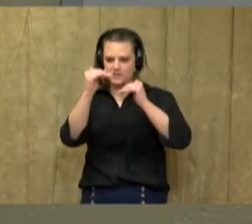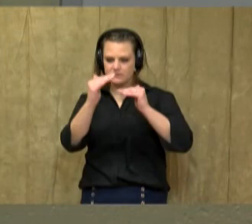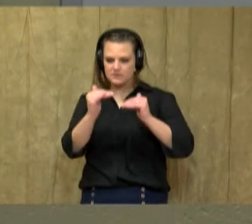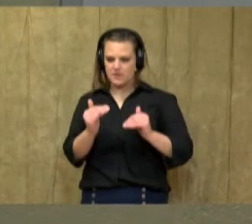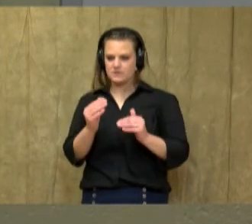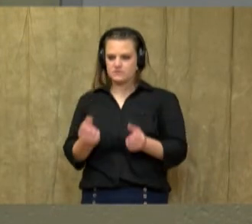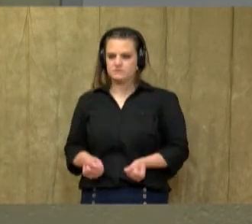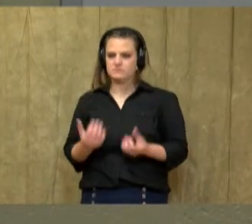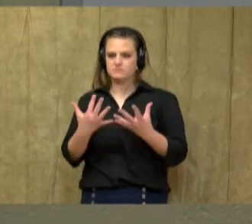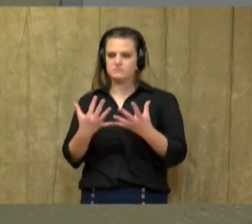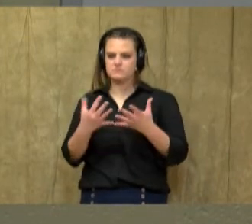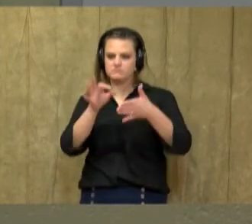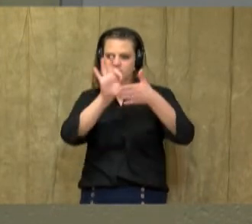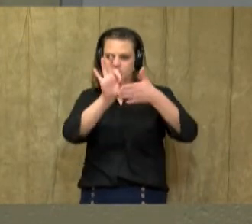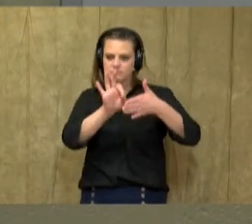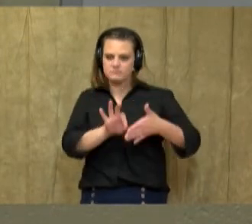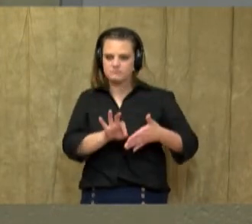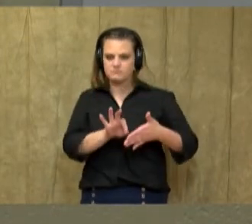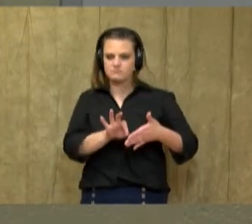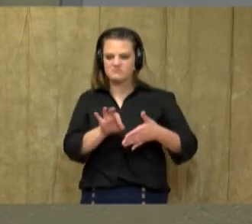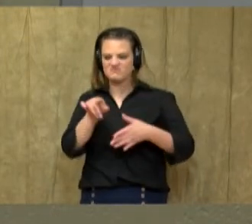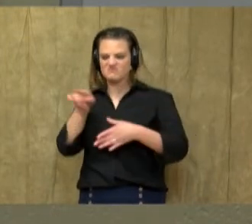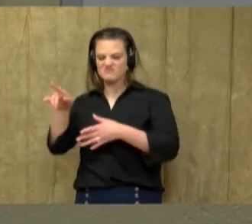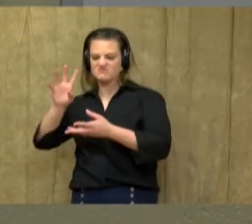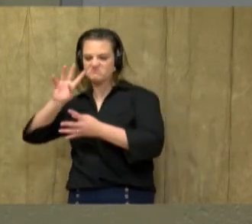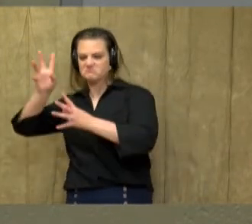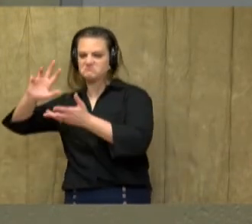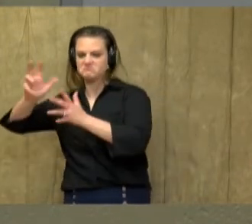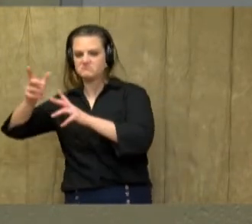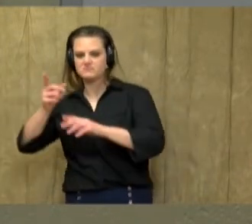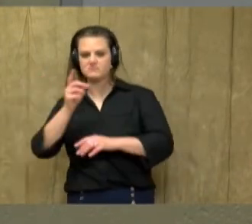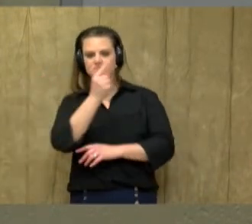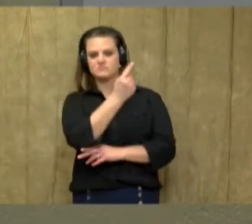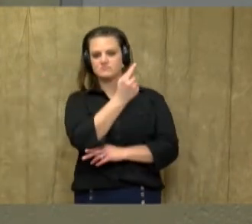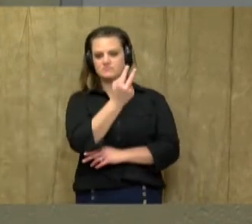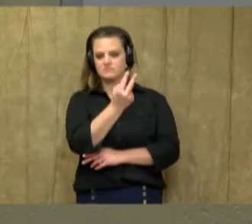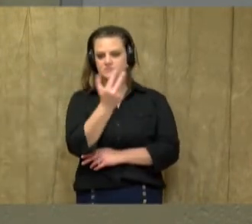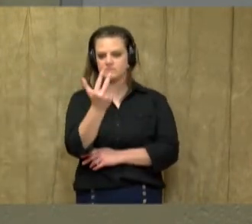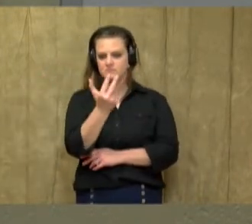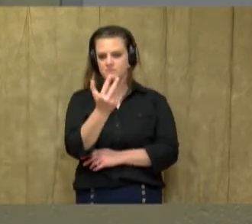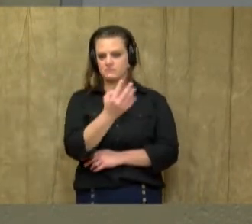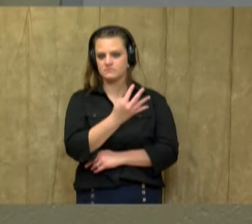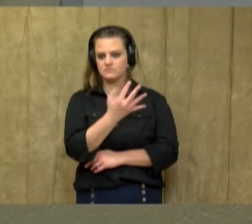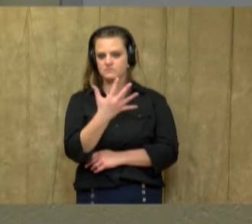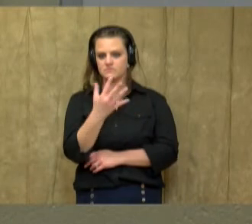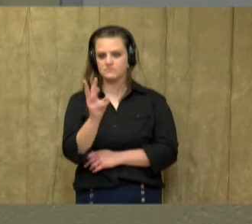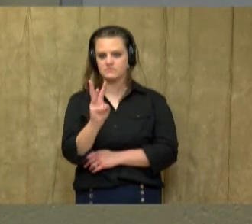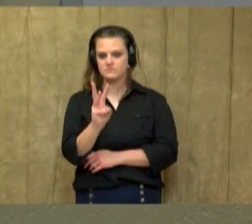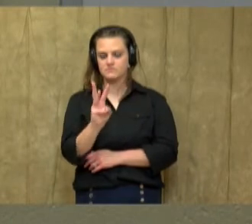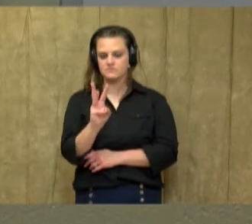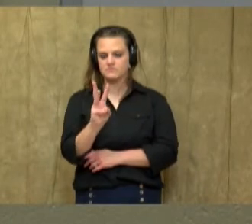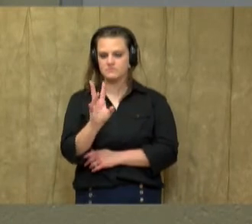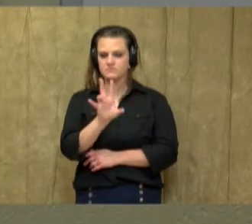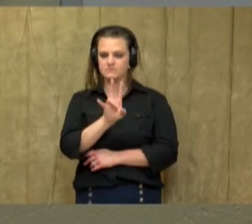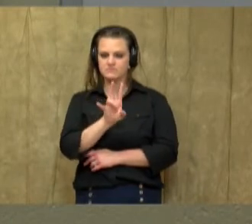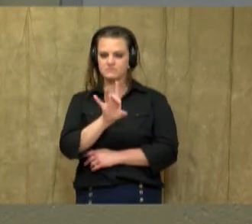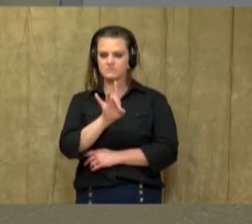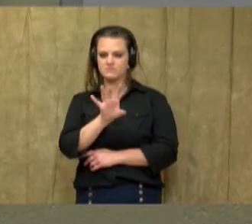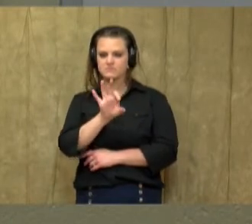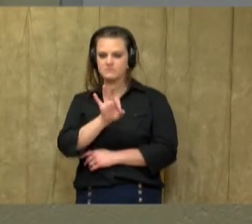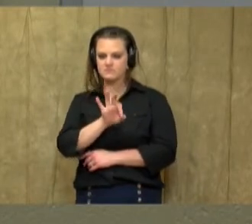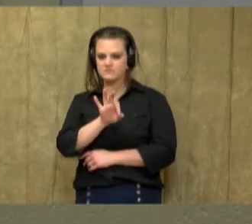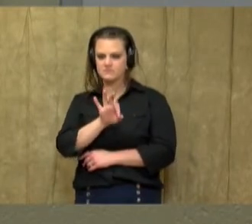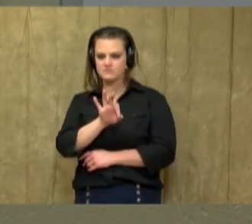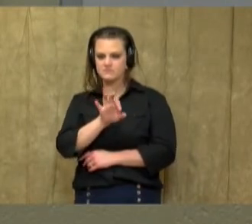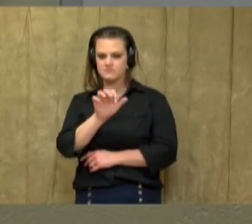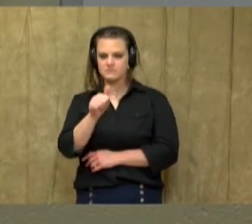Now again, this I just kind of created. Let's look at this one. 1, 2, 3, 4, 5, 6, 7,